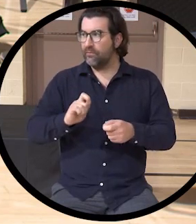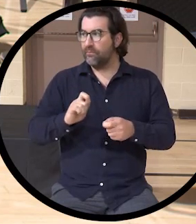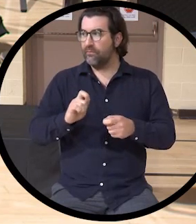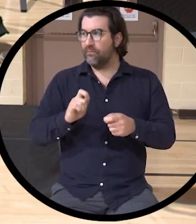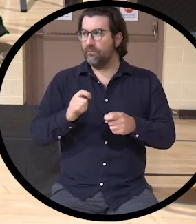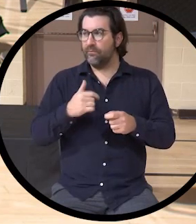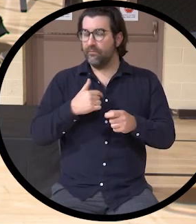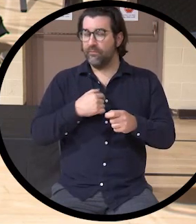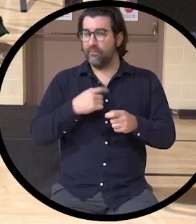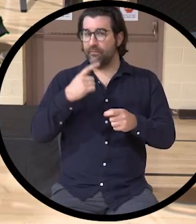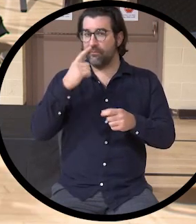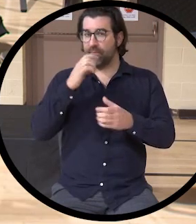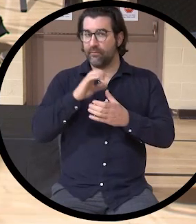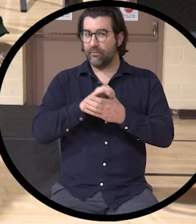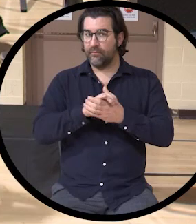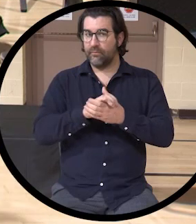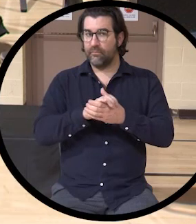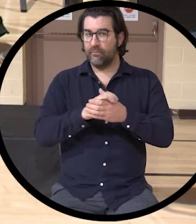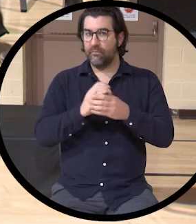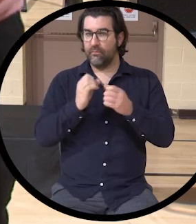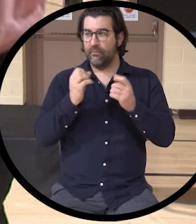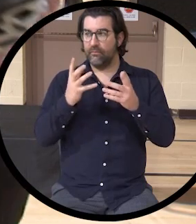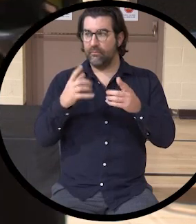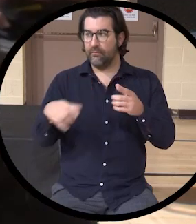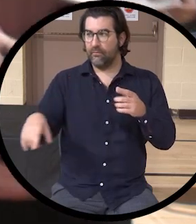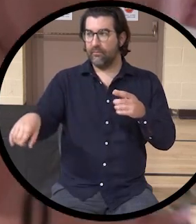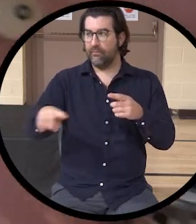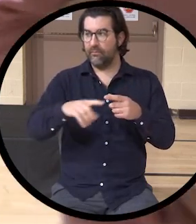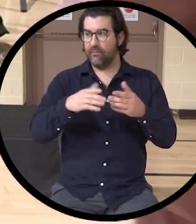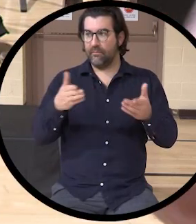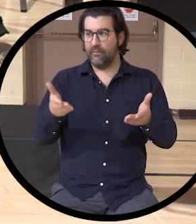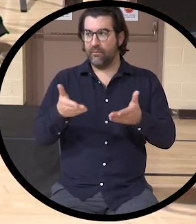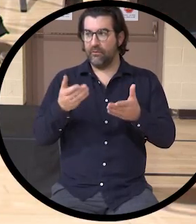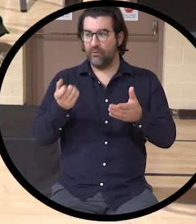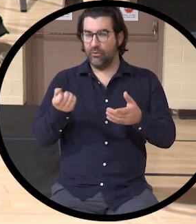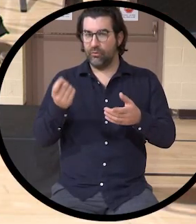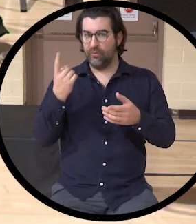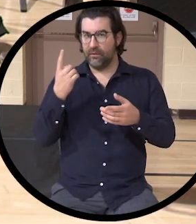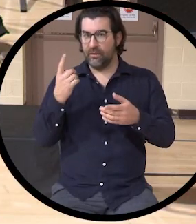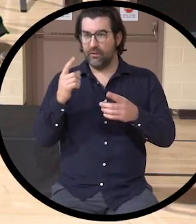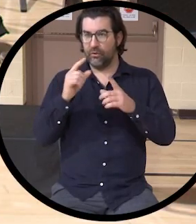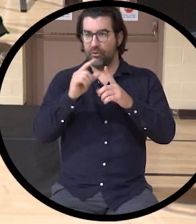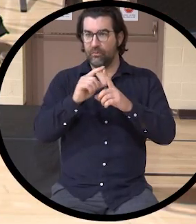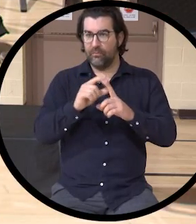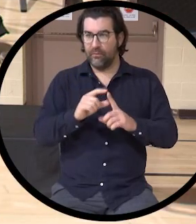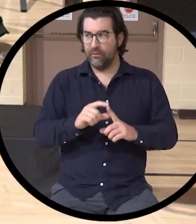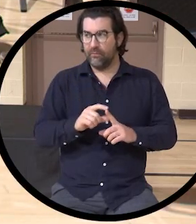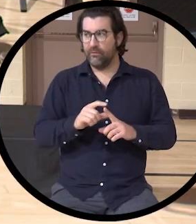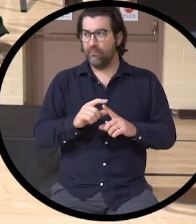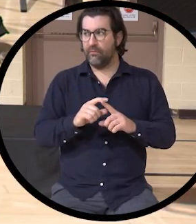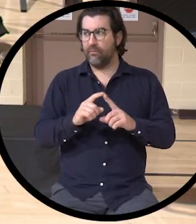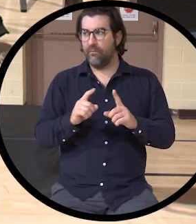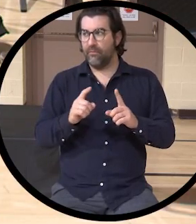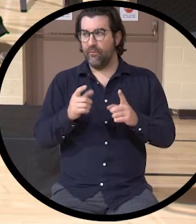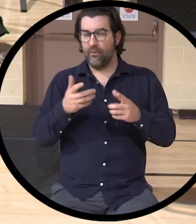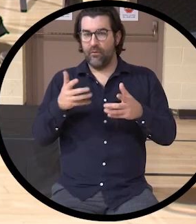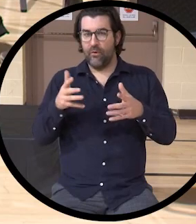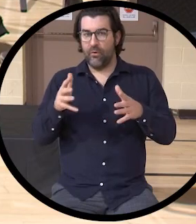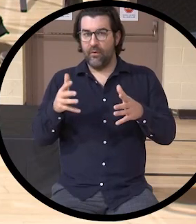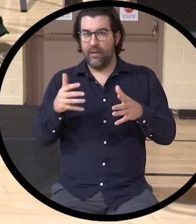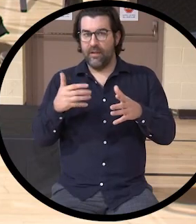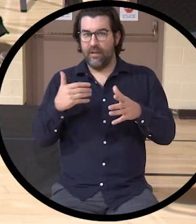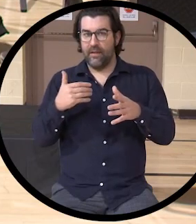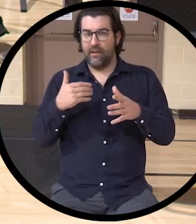I would bet that there's probably a lot of us here that already understand a lot of the terminology here. But we've already had